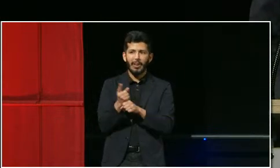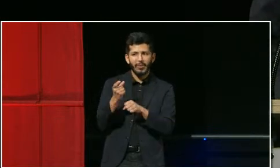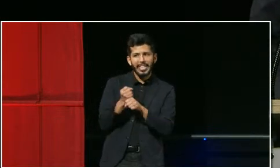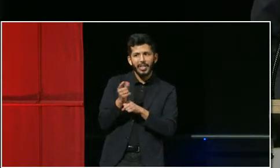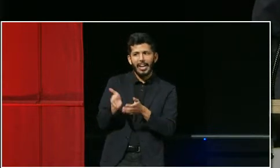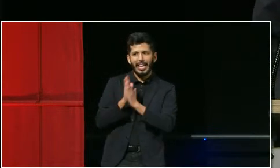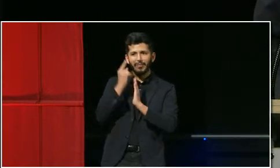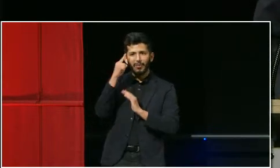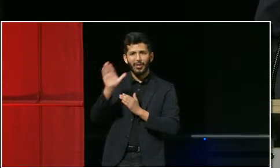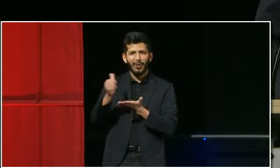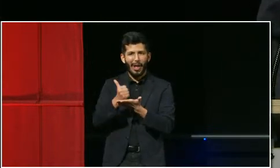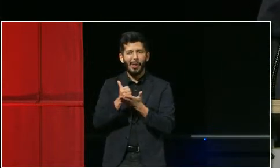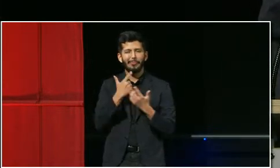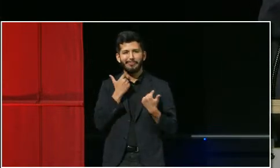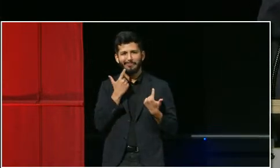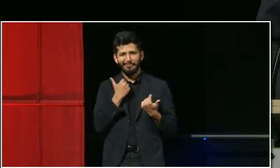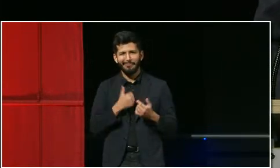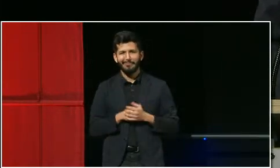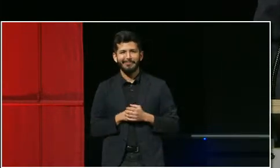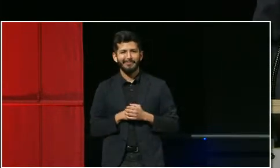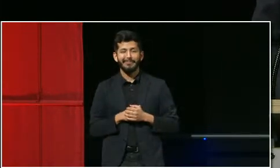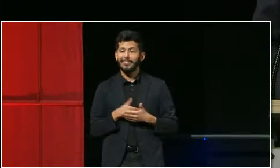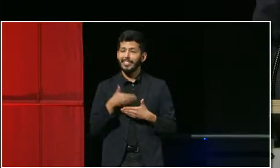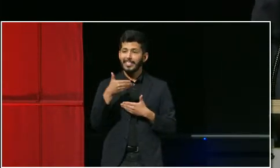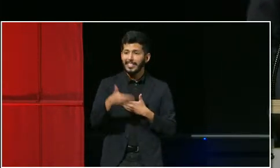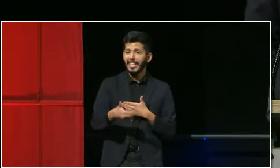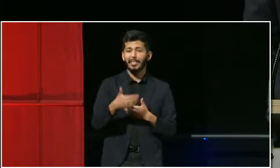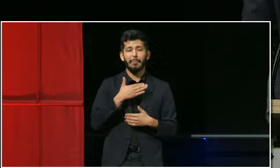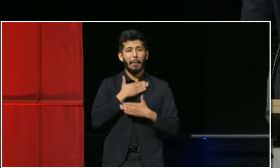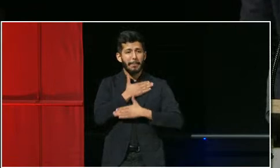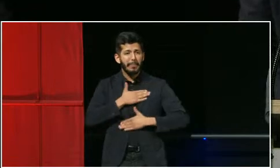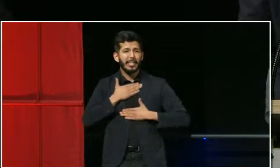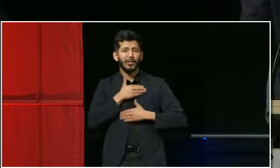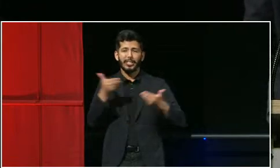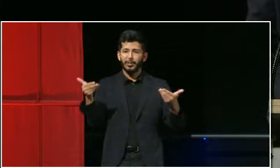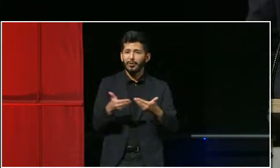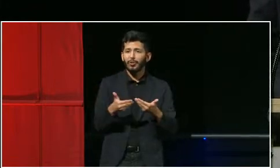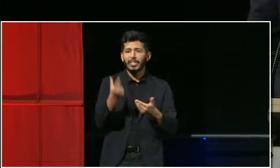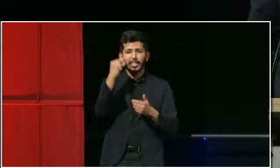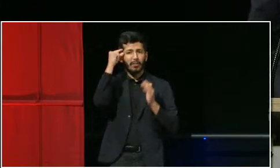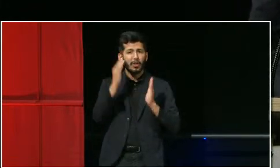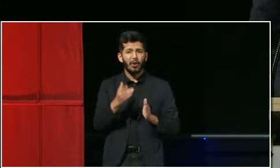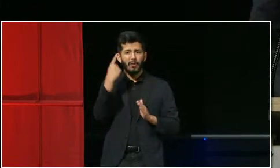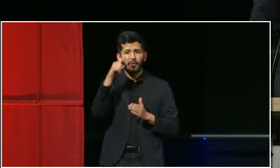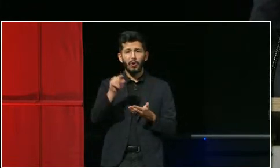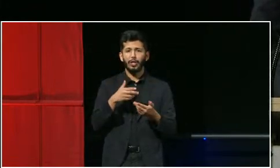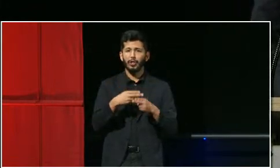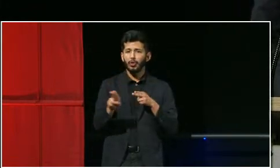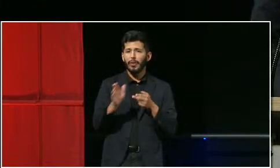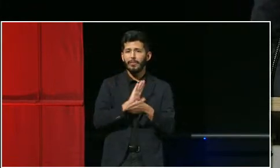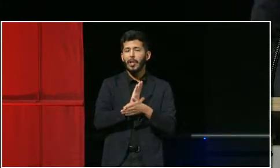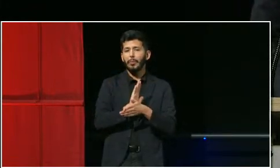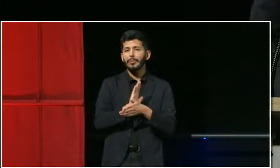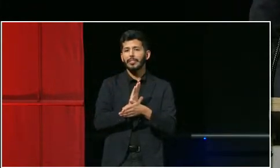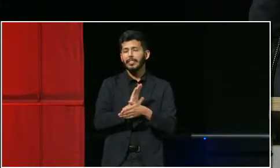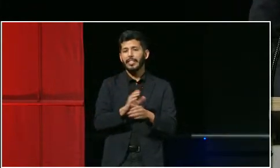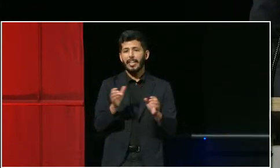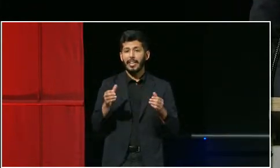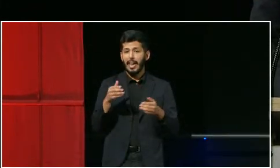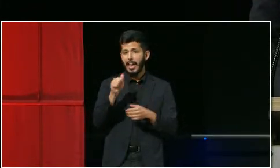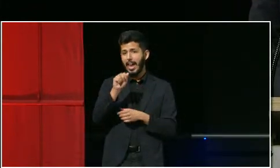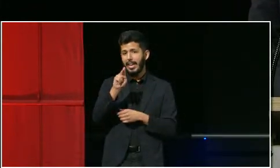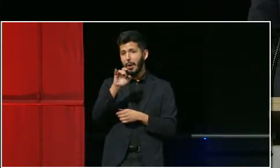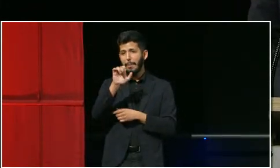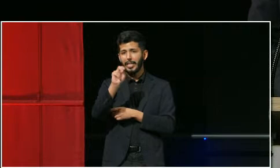year. Next, it's my pleasure to introduce to you a governor of the Short Films and Feature Animation branch. He's an